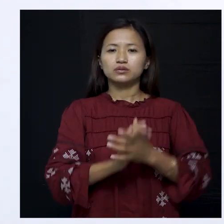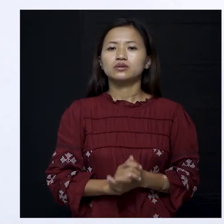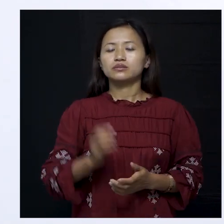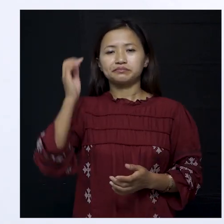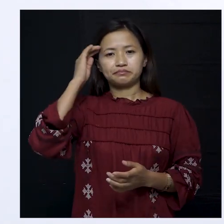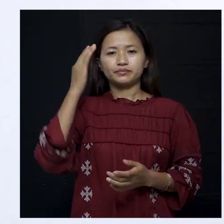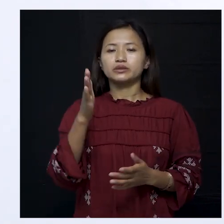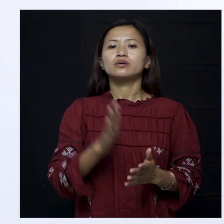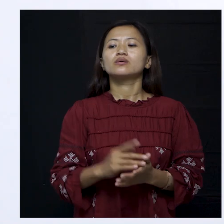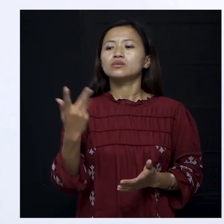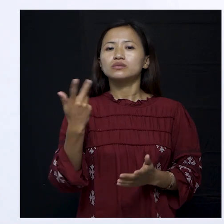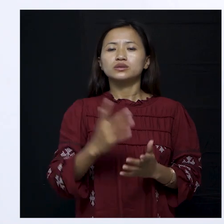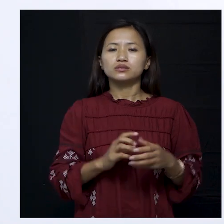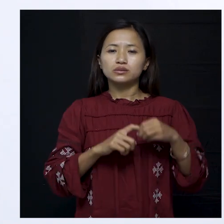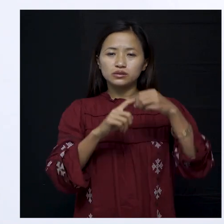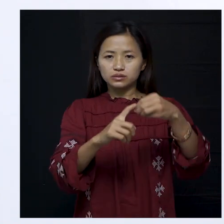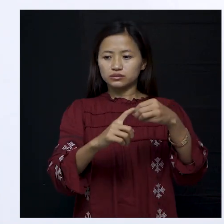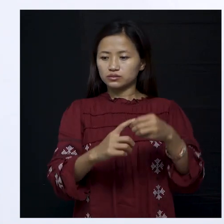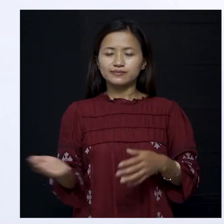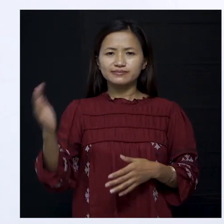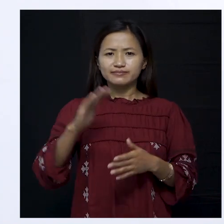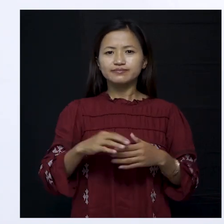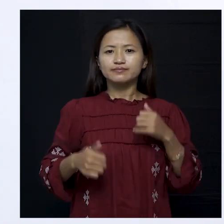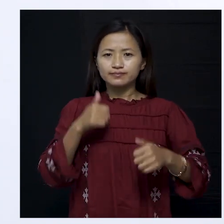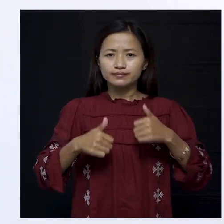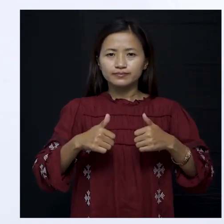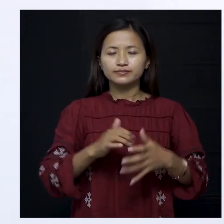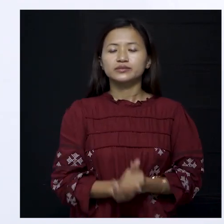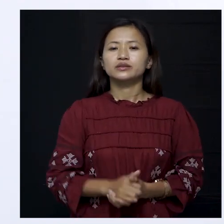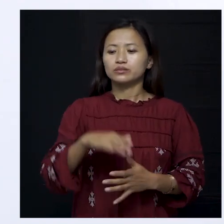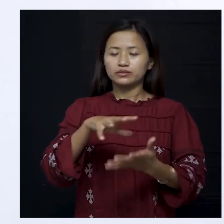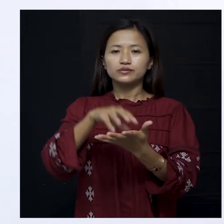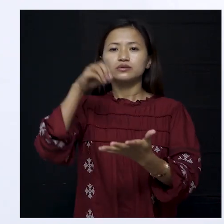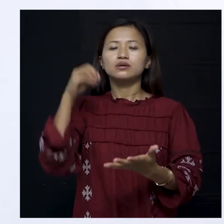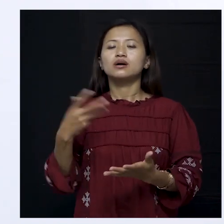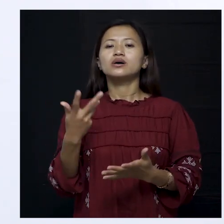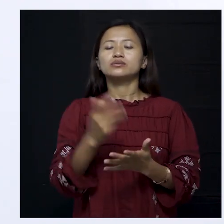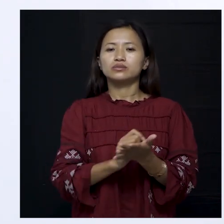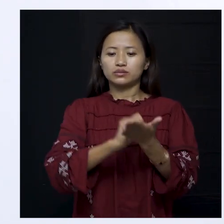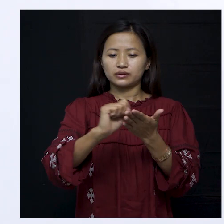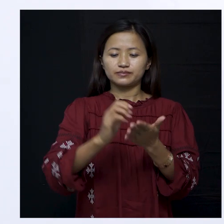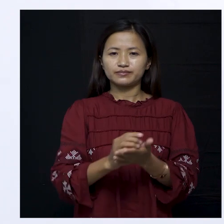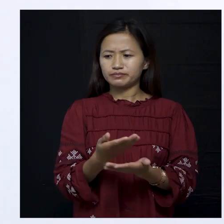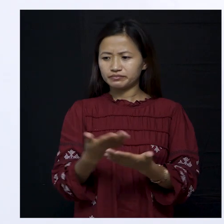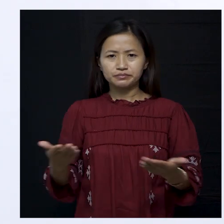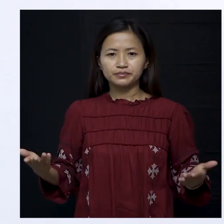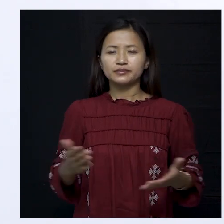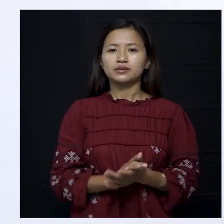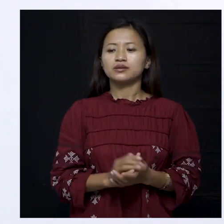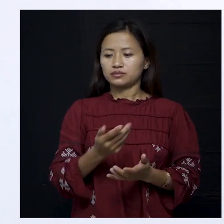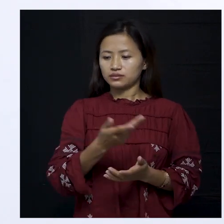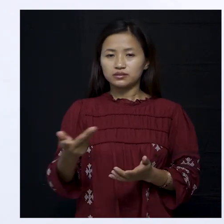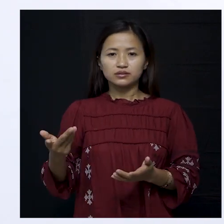not know which questions will come for the exam, as well as we have to learn how to write these things because these are